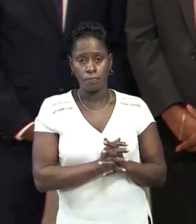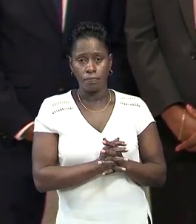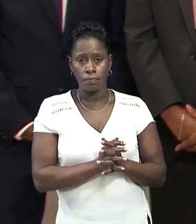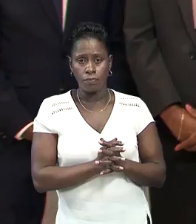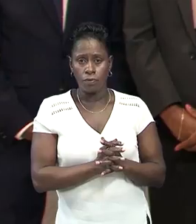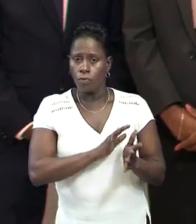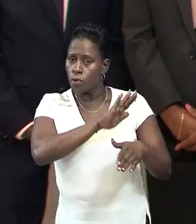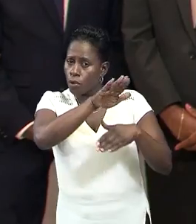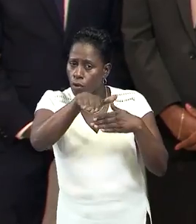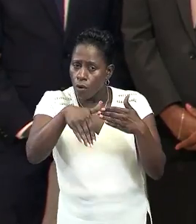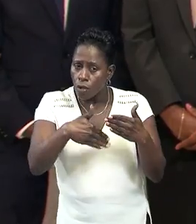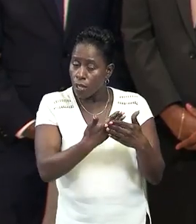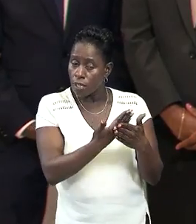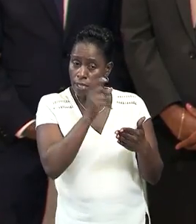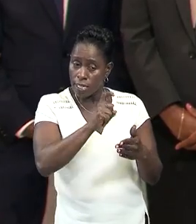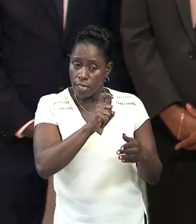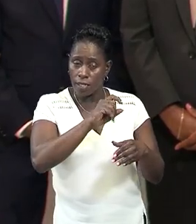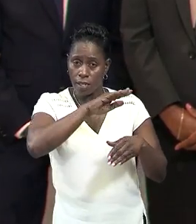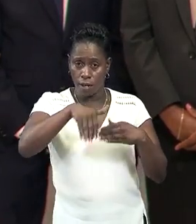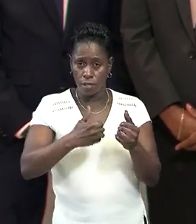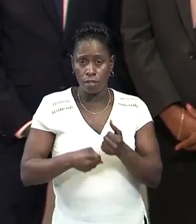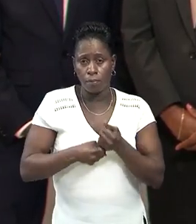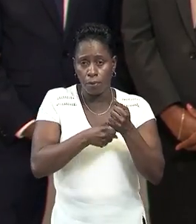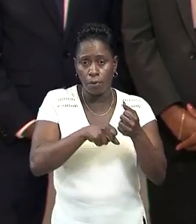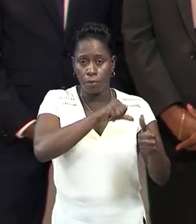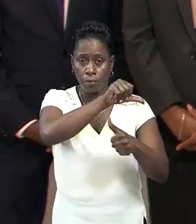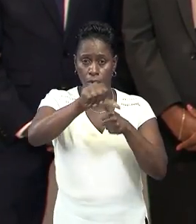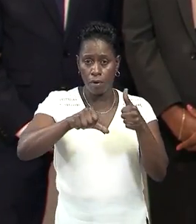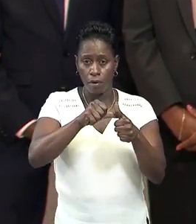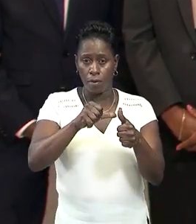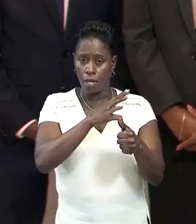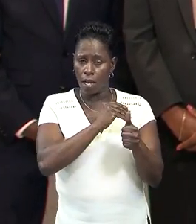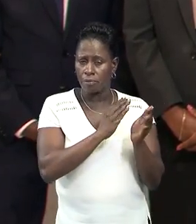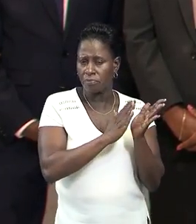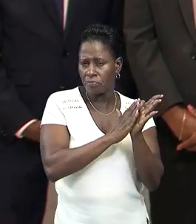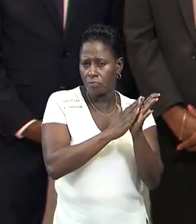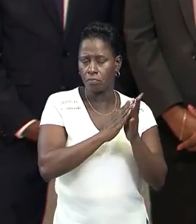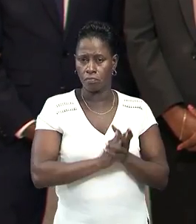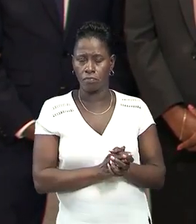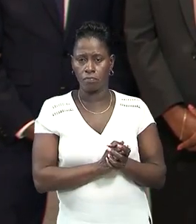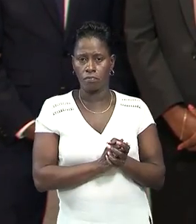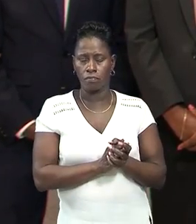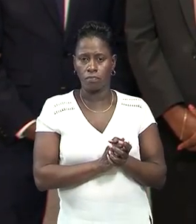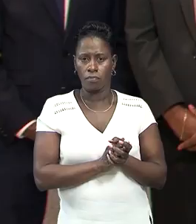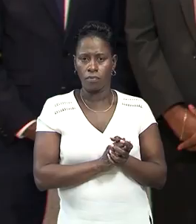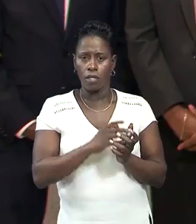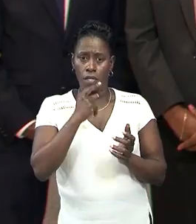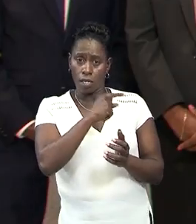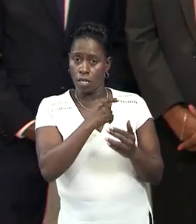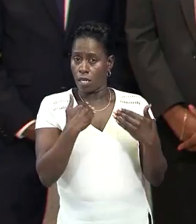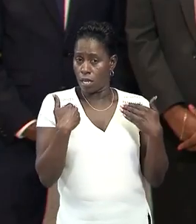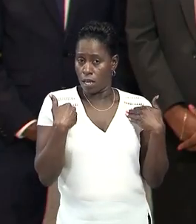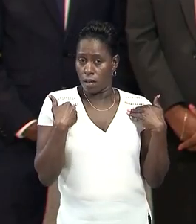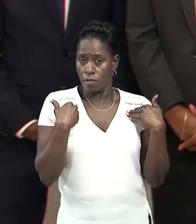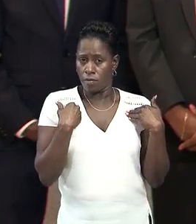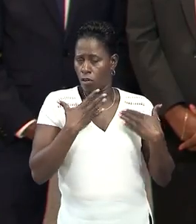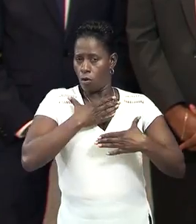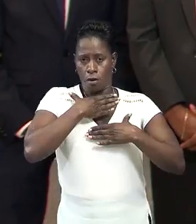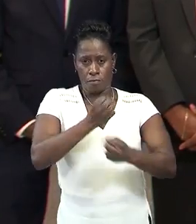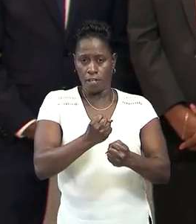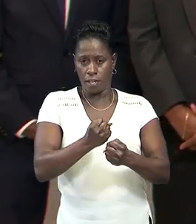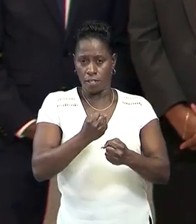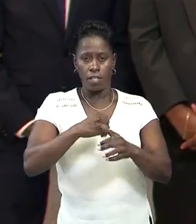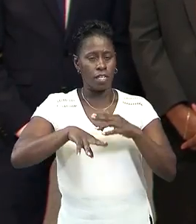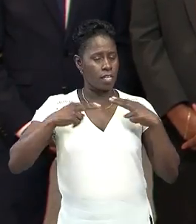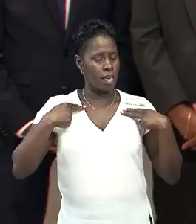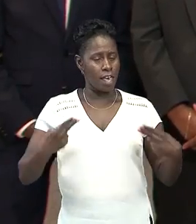They all deserve our support, cooperation, and commendation. I have the ultimate confidence in our